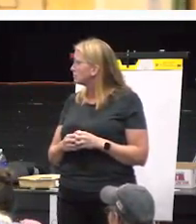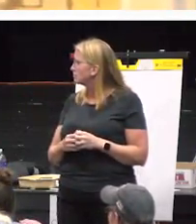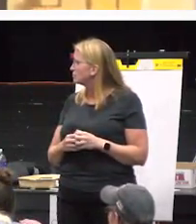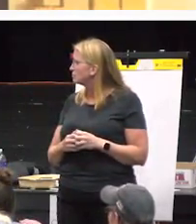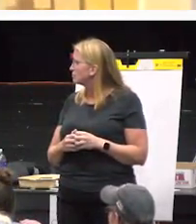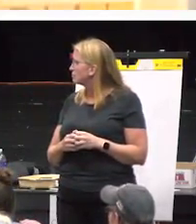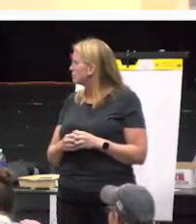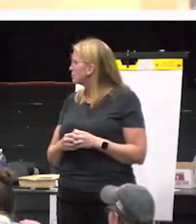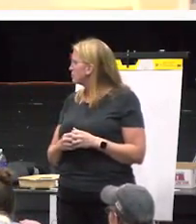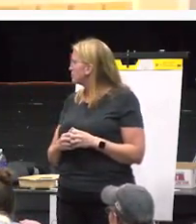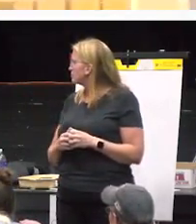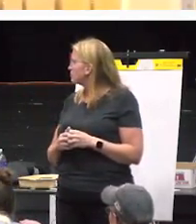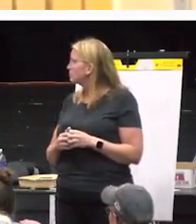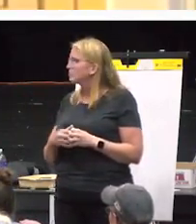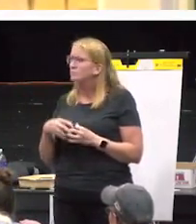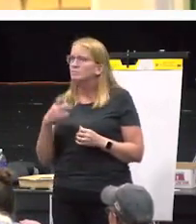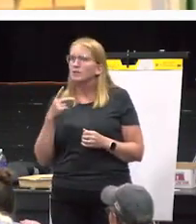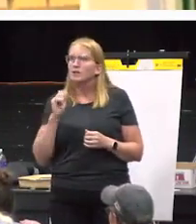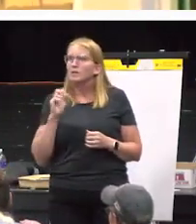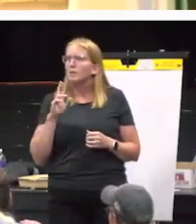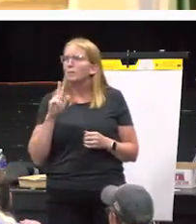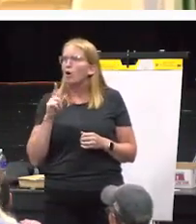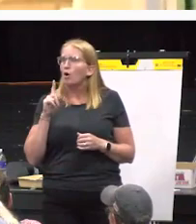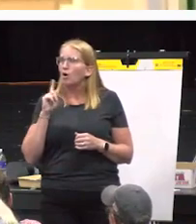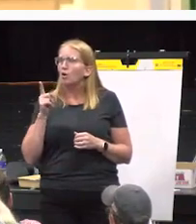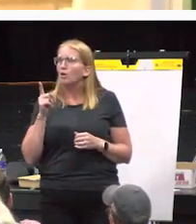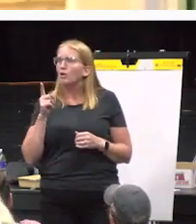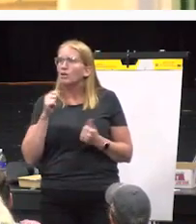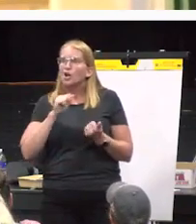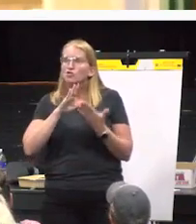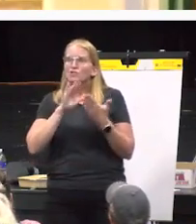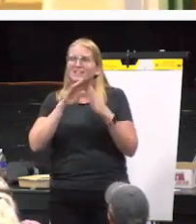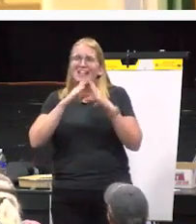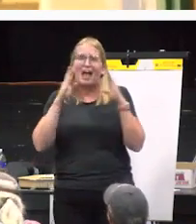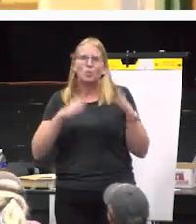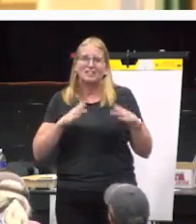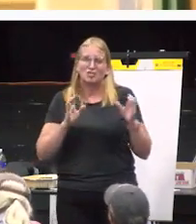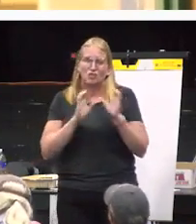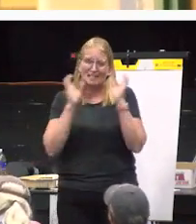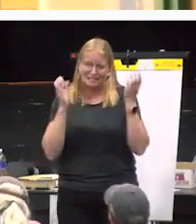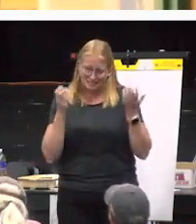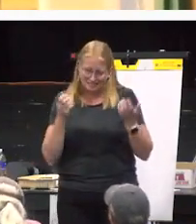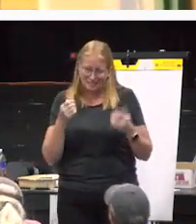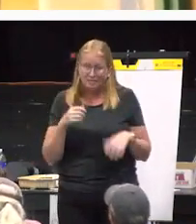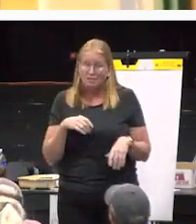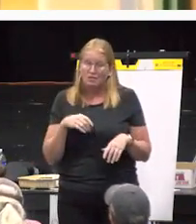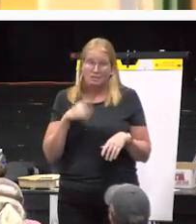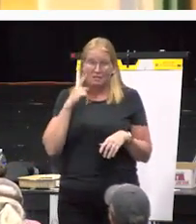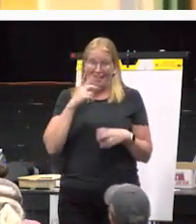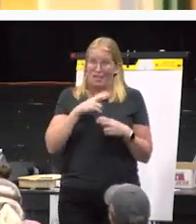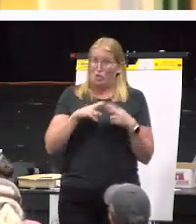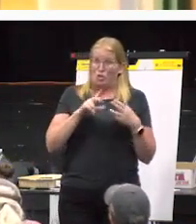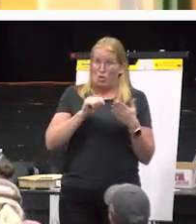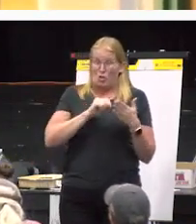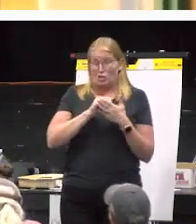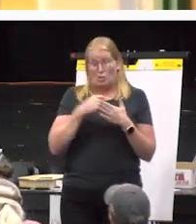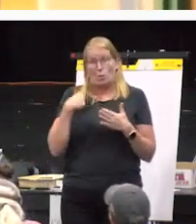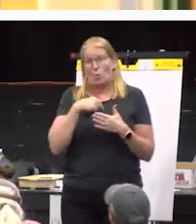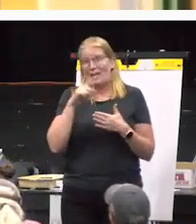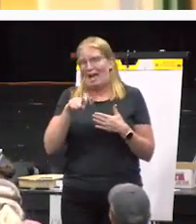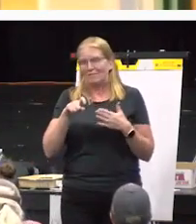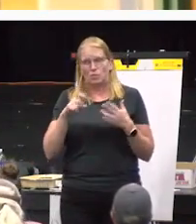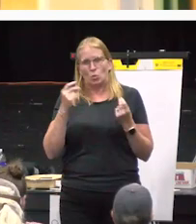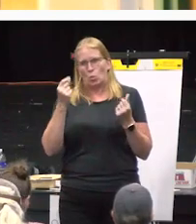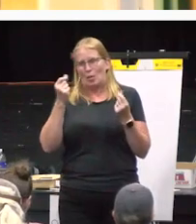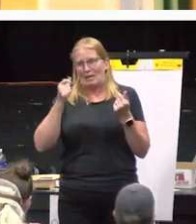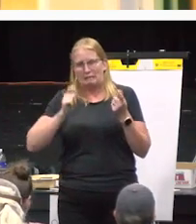Thank you. Paul Bofa. Address the housing crisis. In the short term, Montpelier needs to be nimble and quick